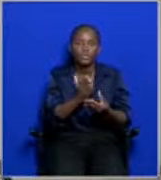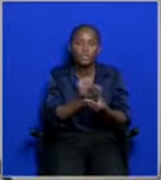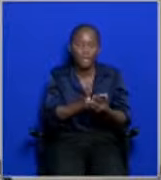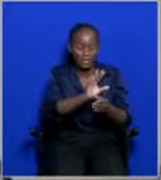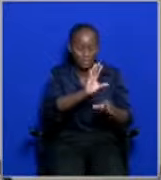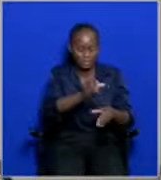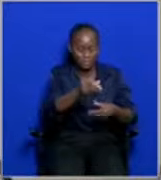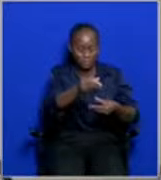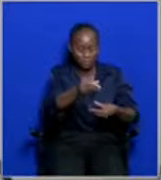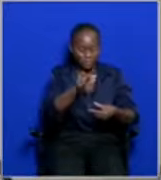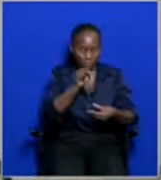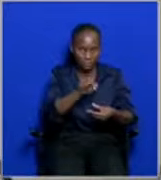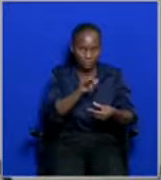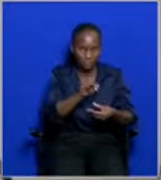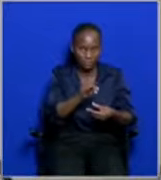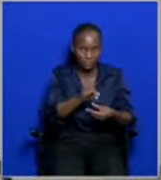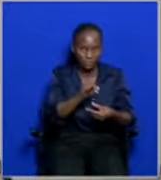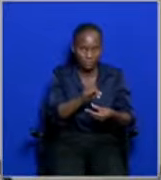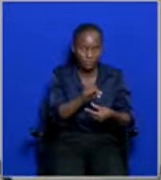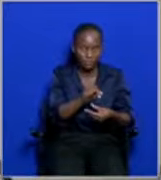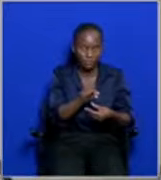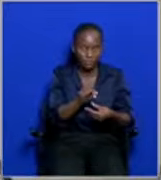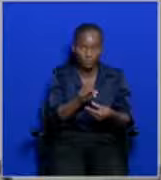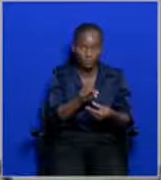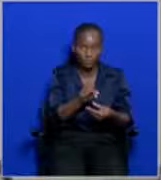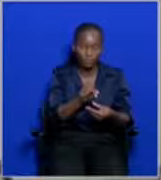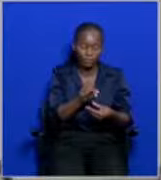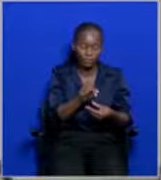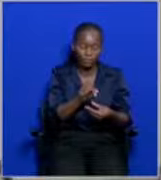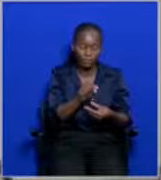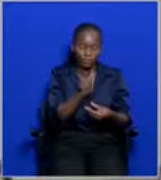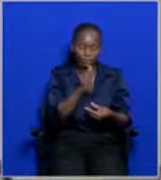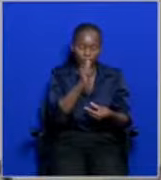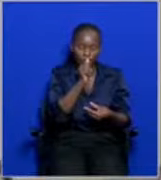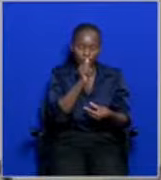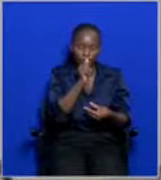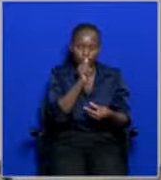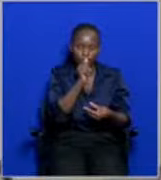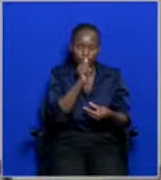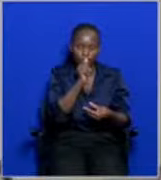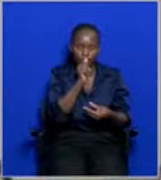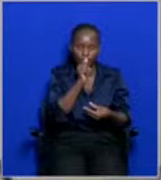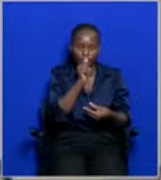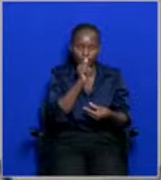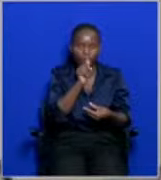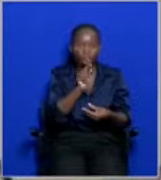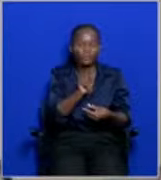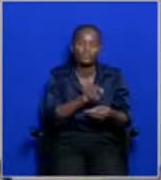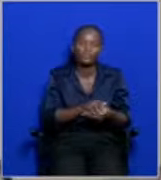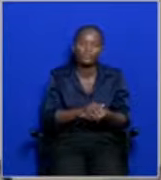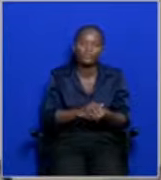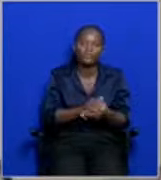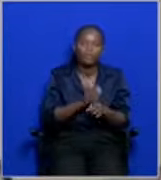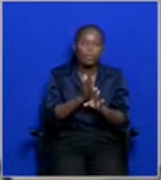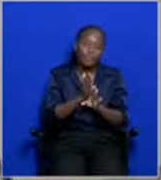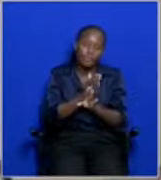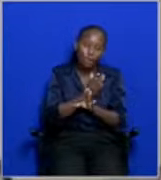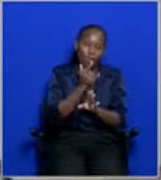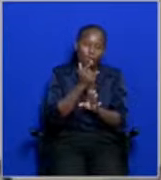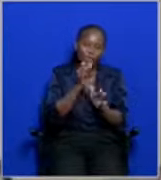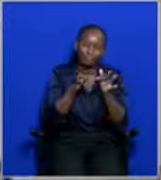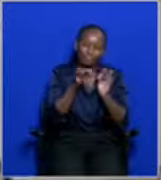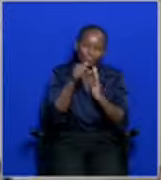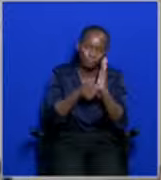currently. Yes. Once again, before we deal with the detail of this matter, I